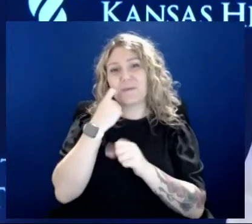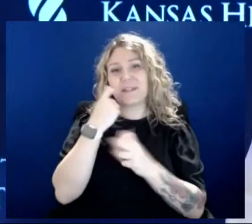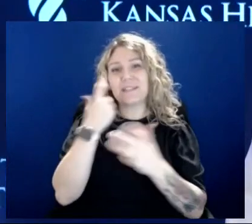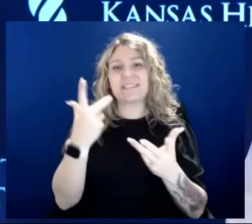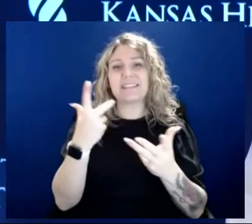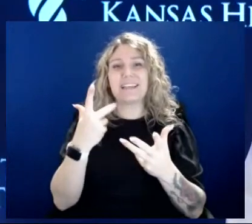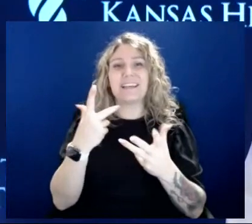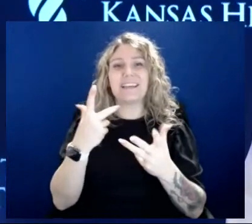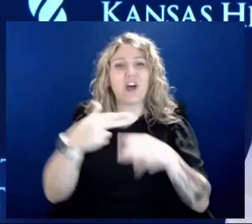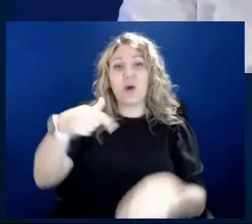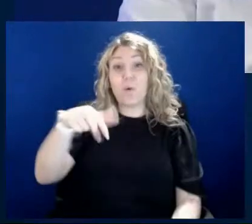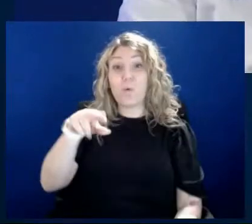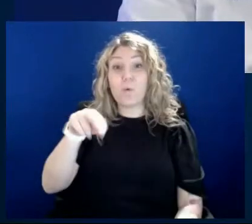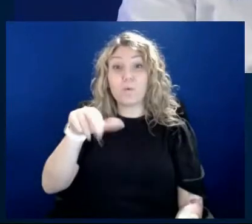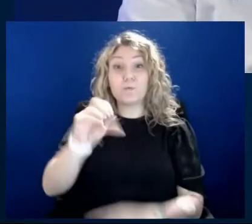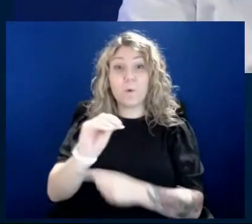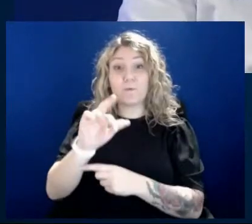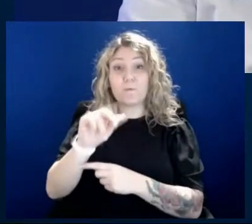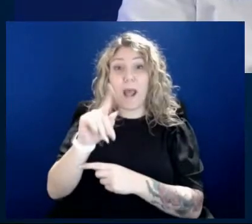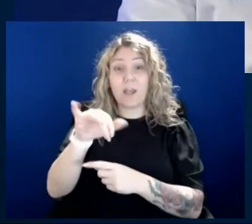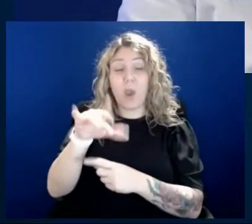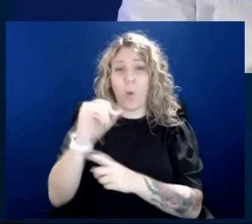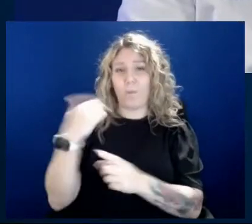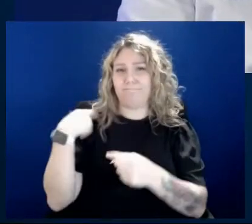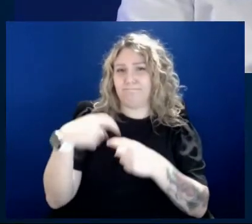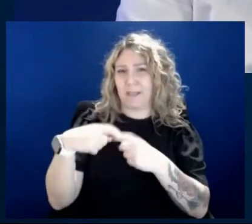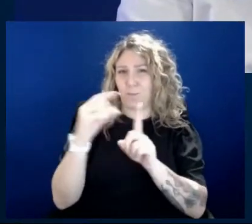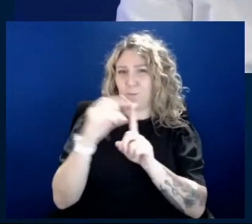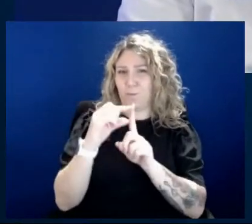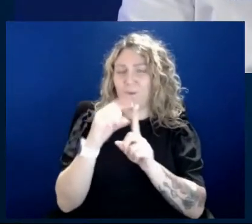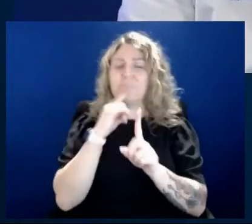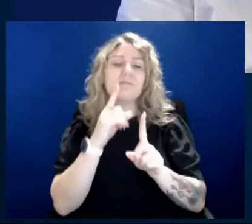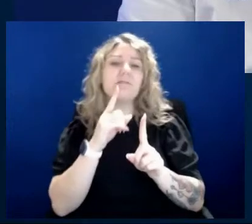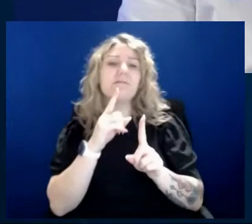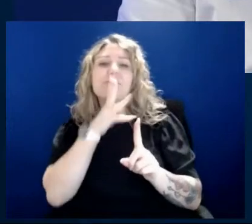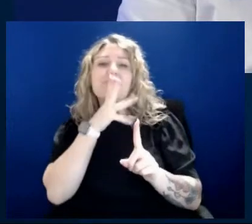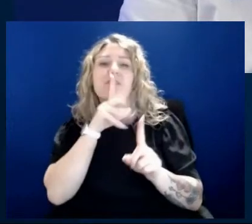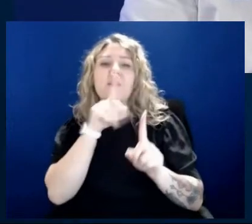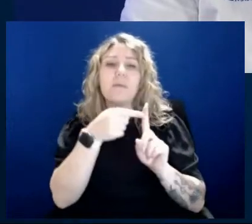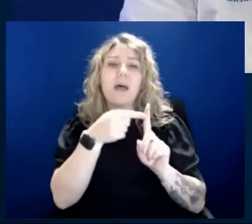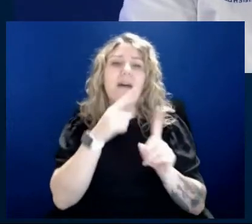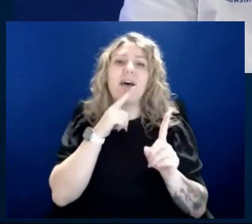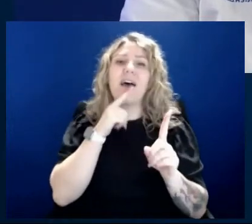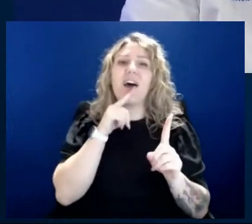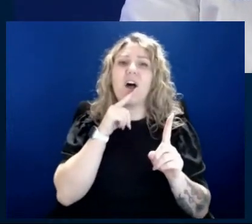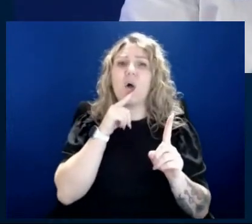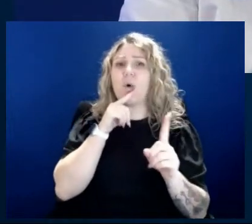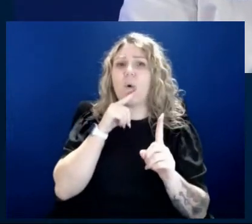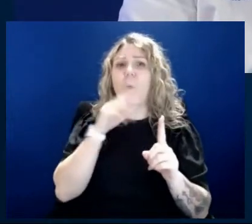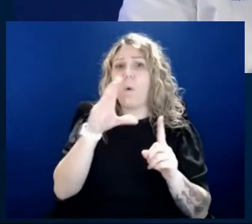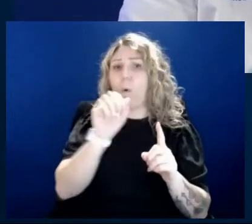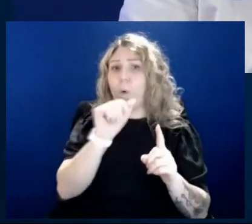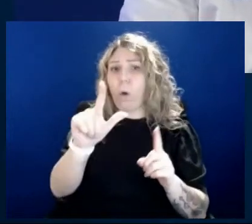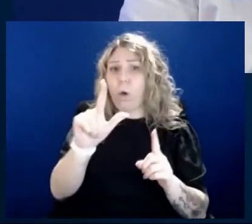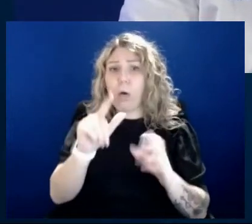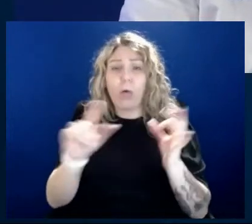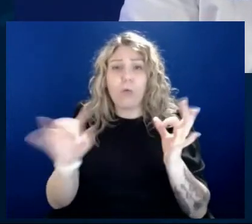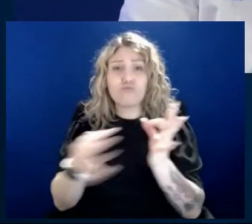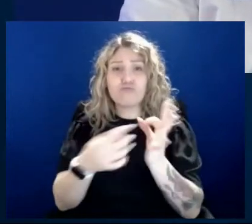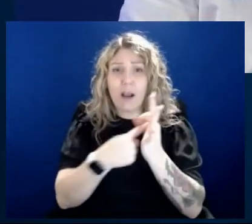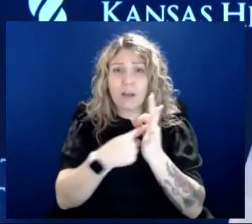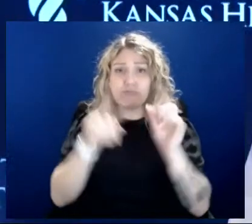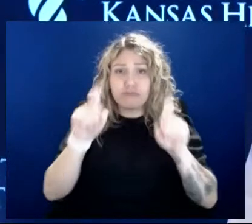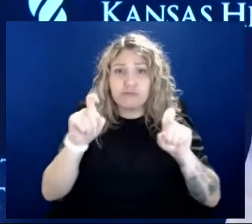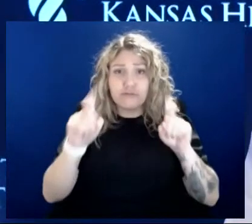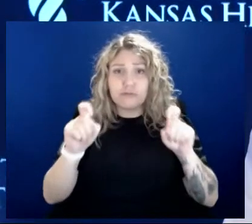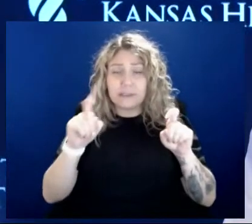Radio. And we were actually able to start talking about things like colorectal cancer screening, because it's Colorectal Cancer Awareness